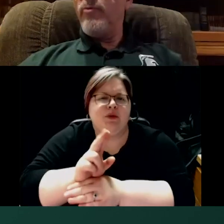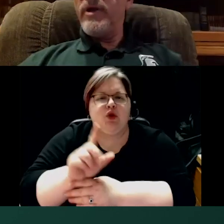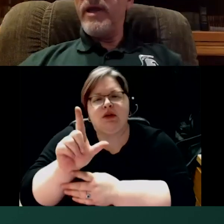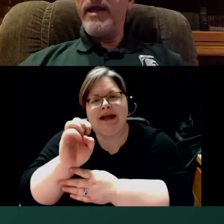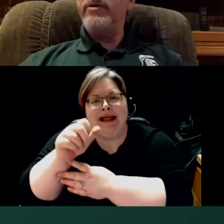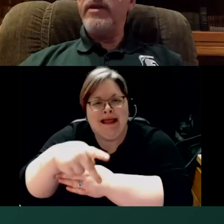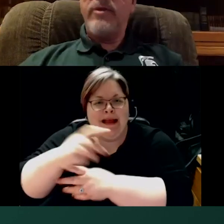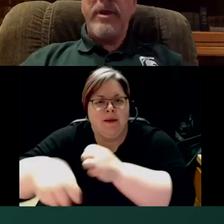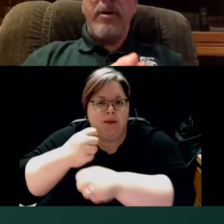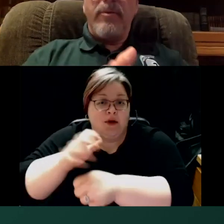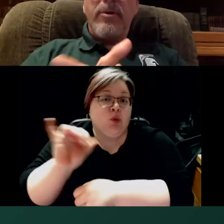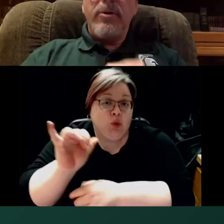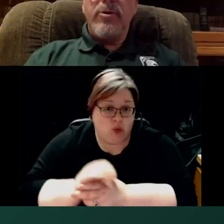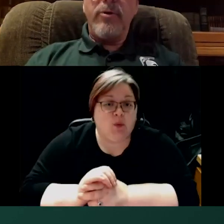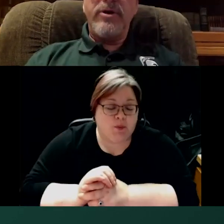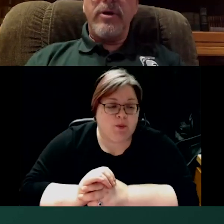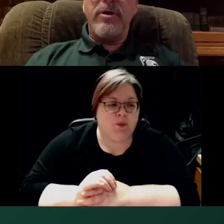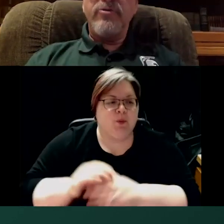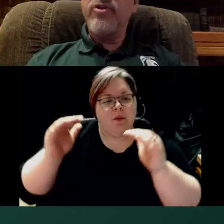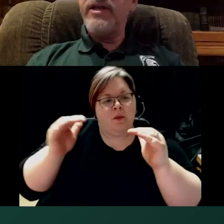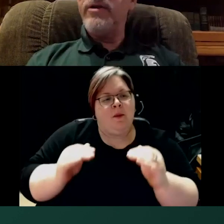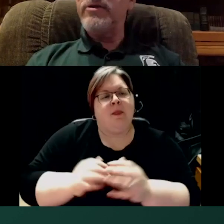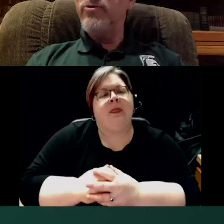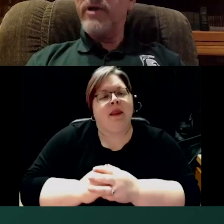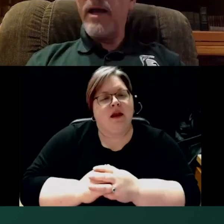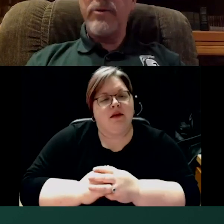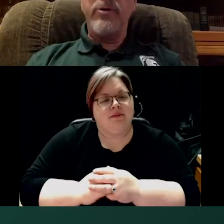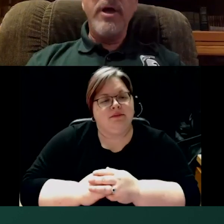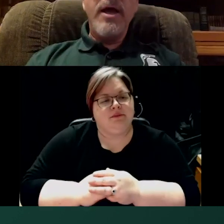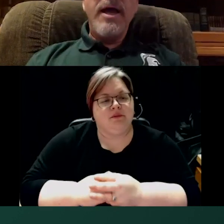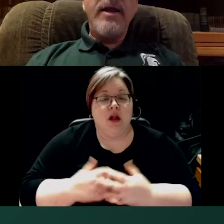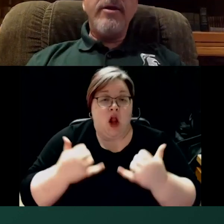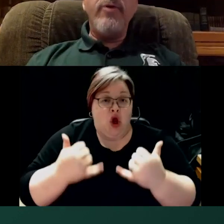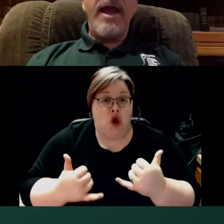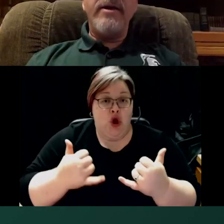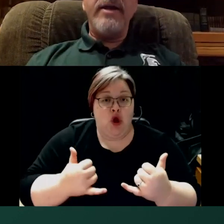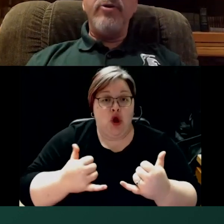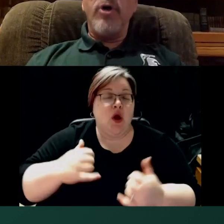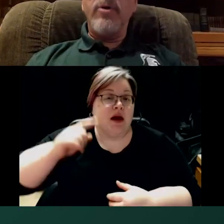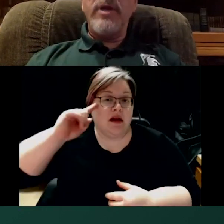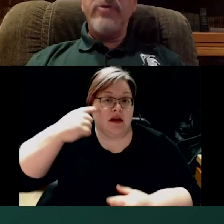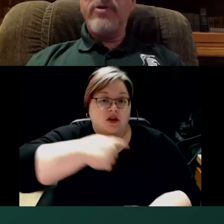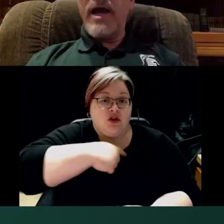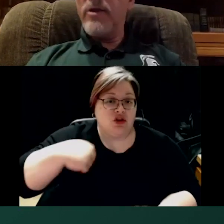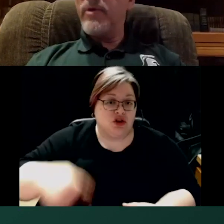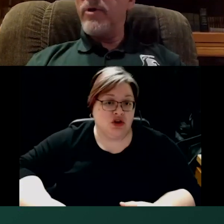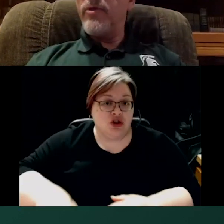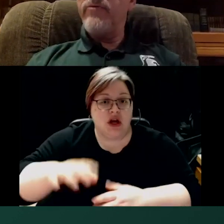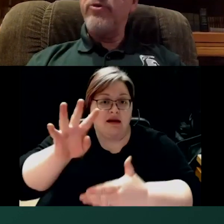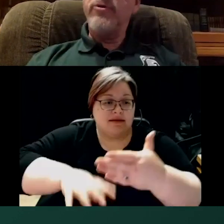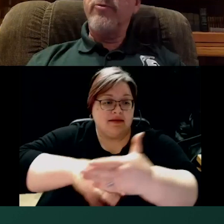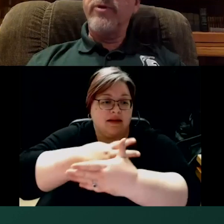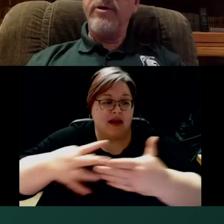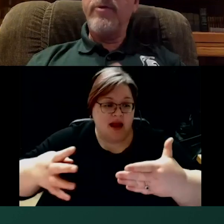old Roman and the current Chinese lunar calendar, is you add a normal intercalary month